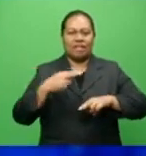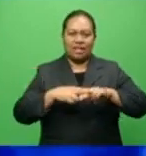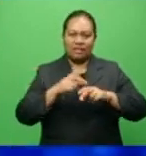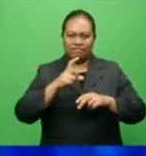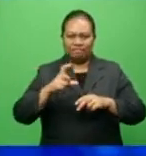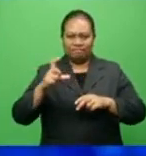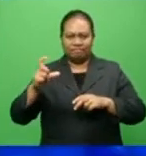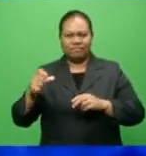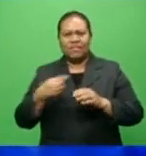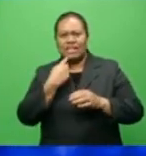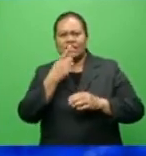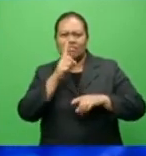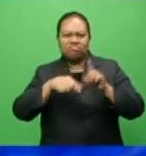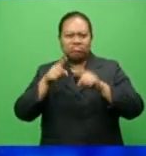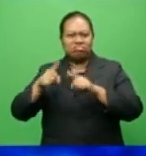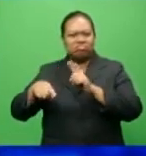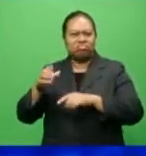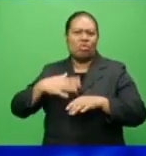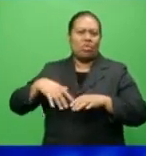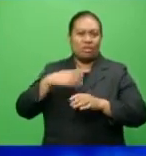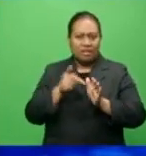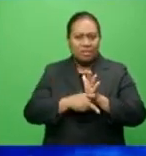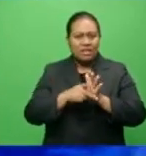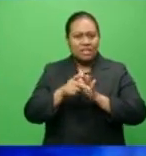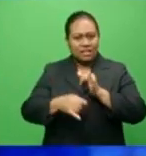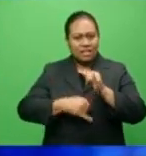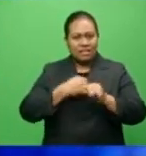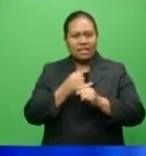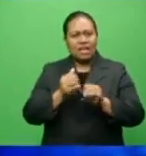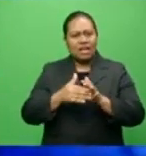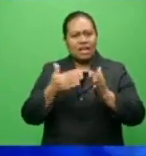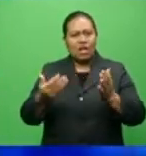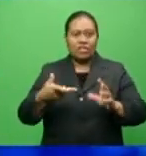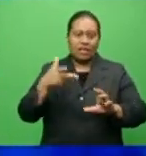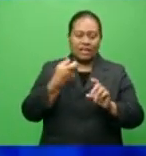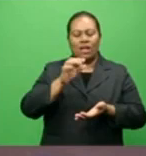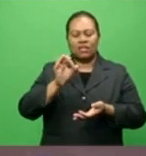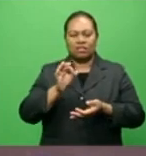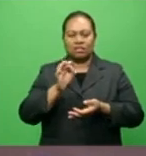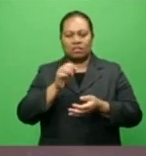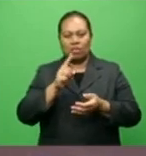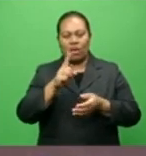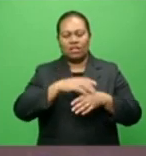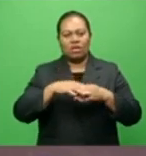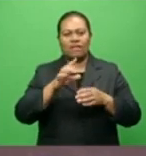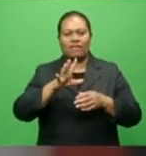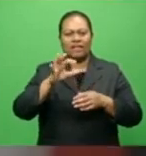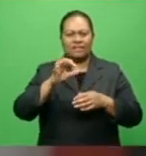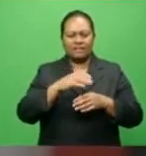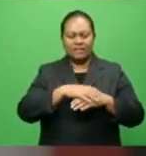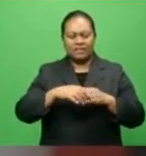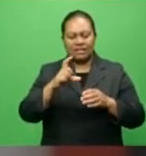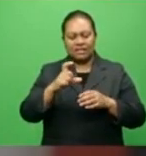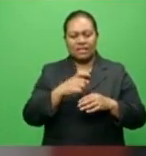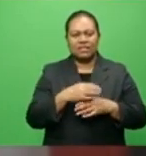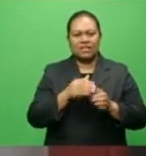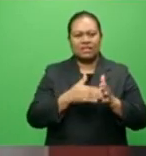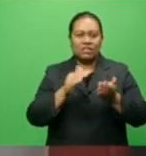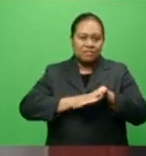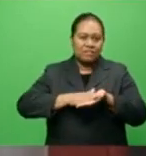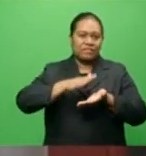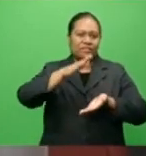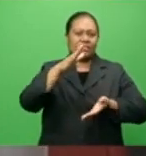Despite the recent drop in liquefied petroleum gas prices, which will ease the burden for many, an increase in kerosene prices will affect